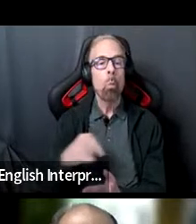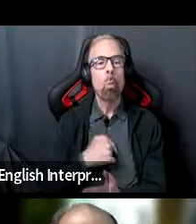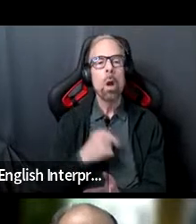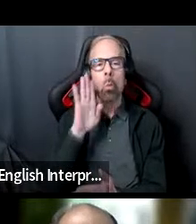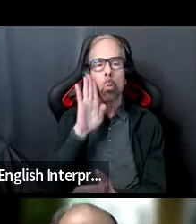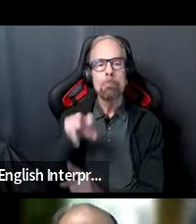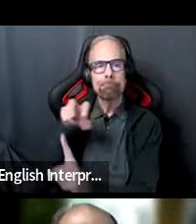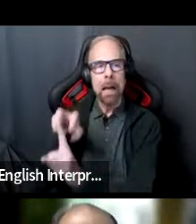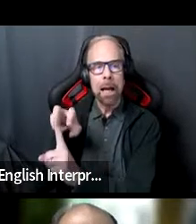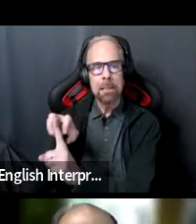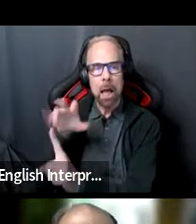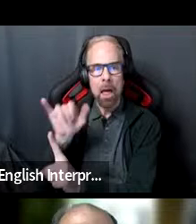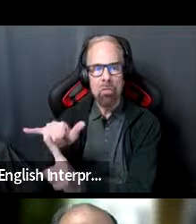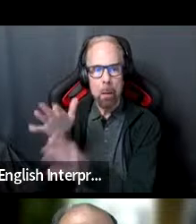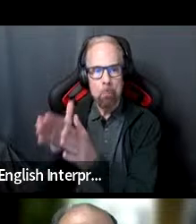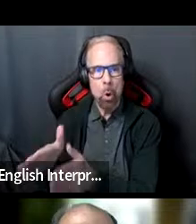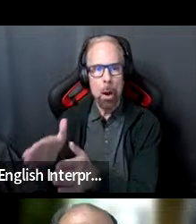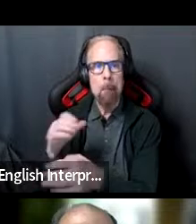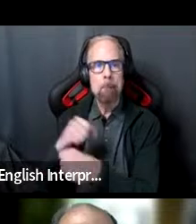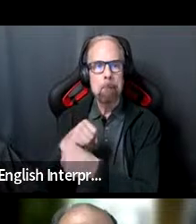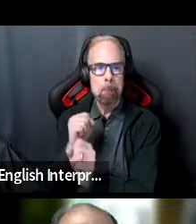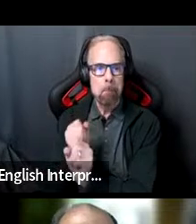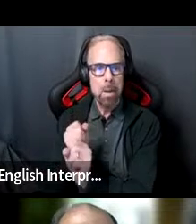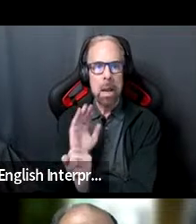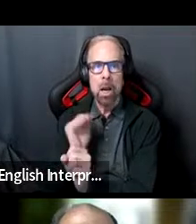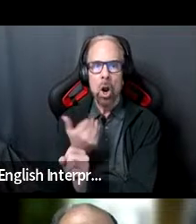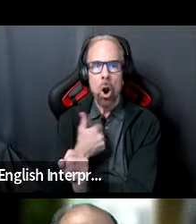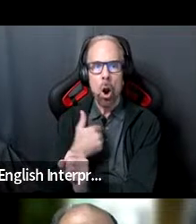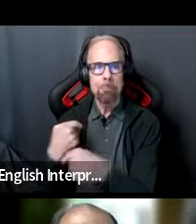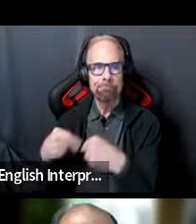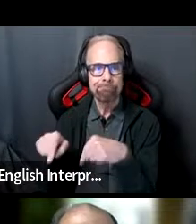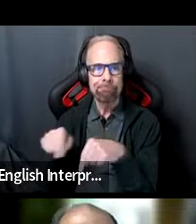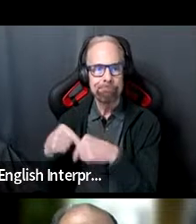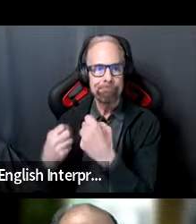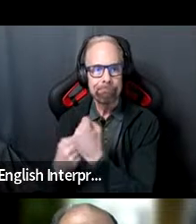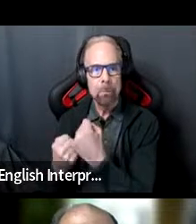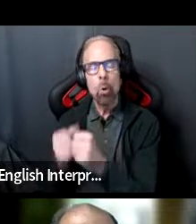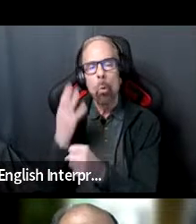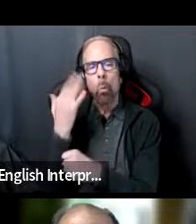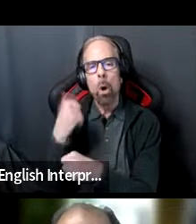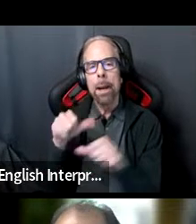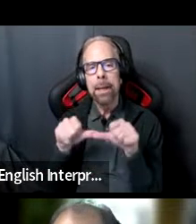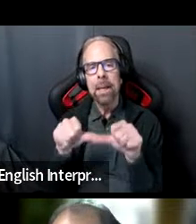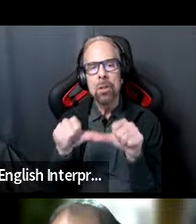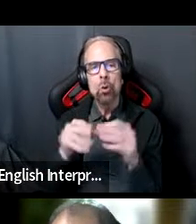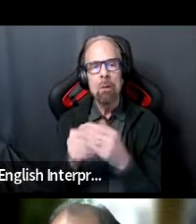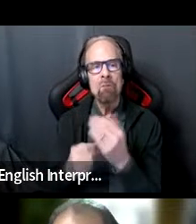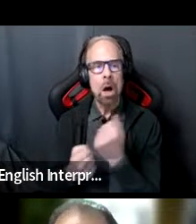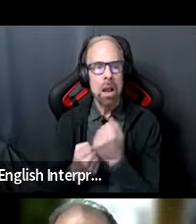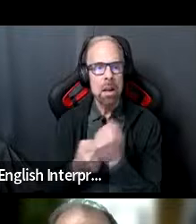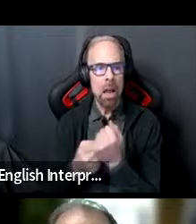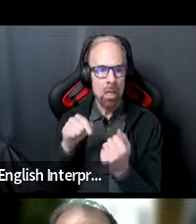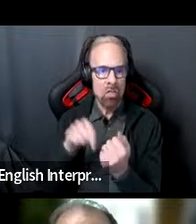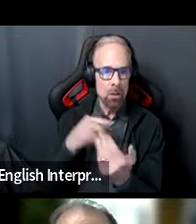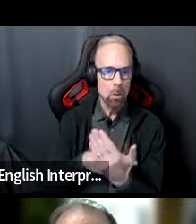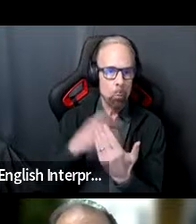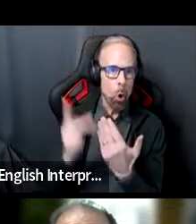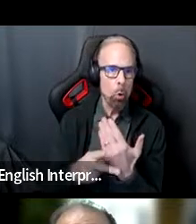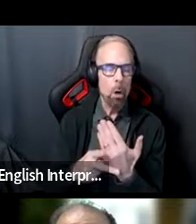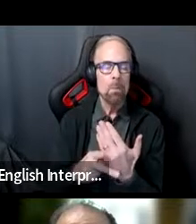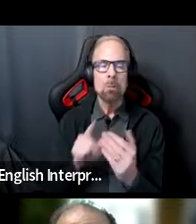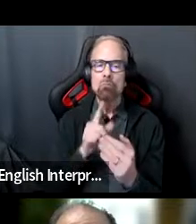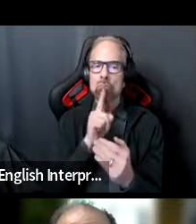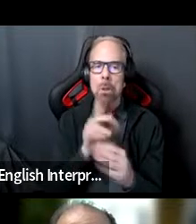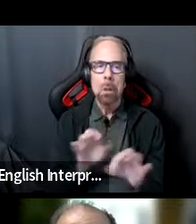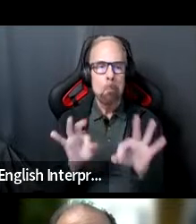person to make our case of why the continued funding of this program is essential